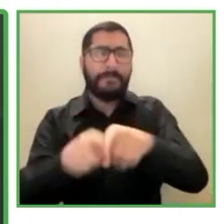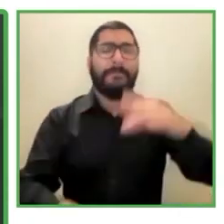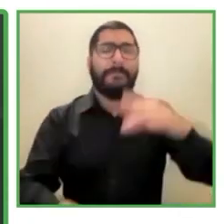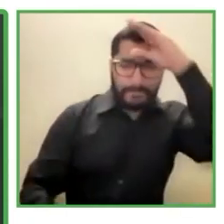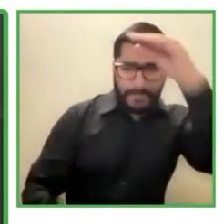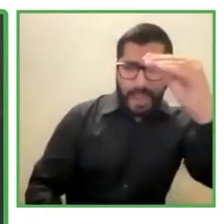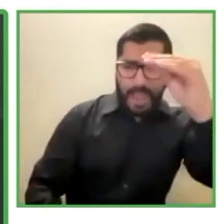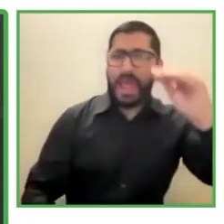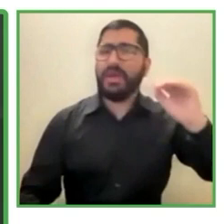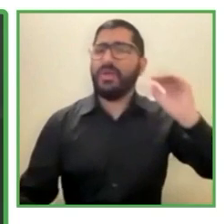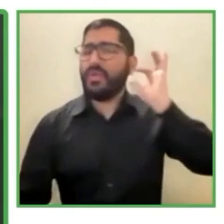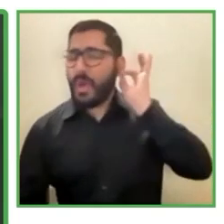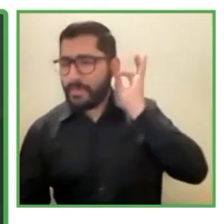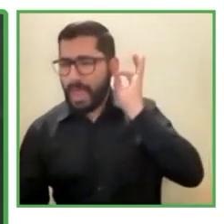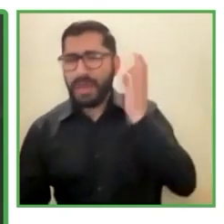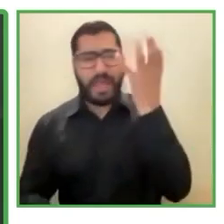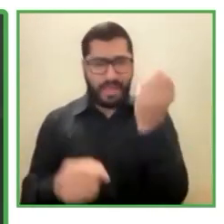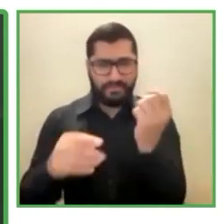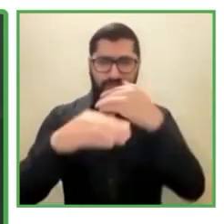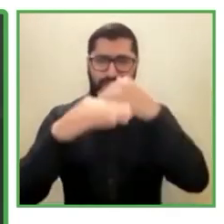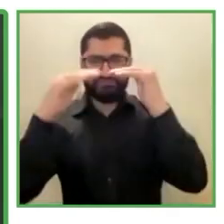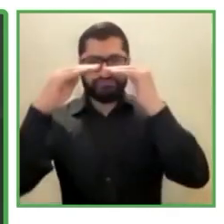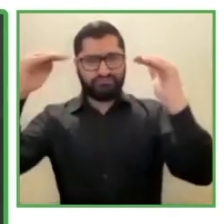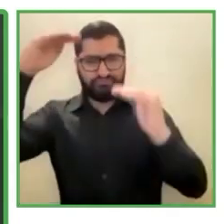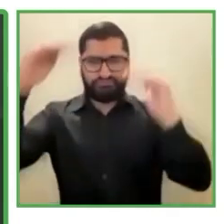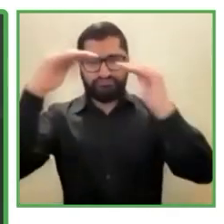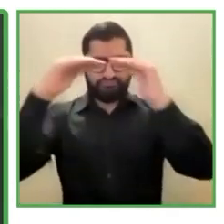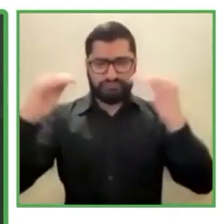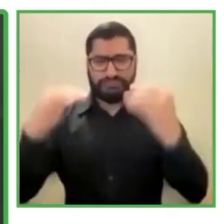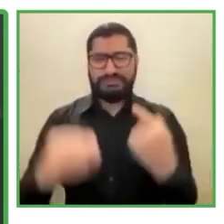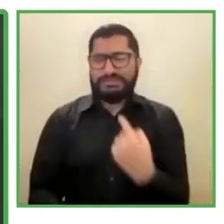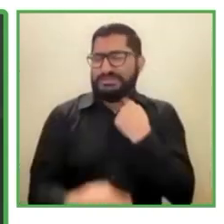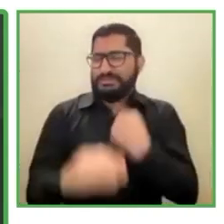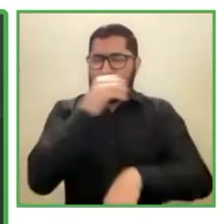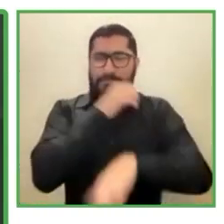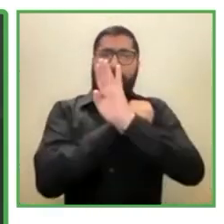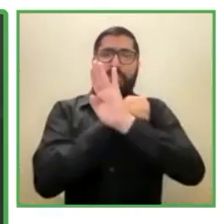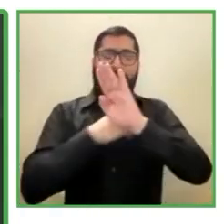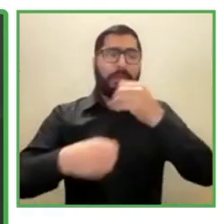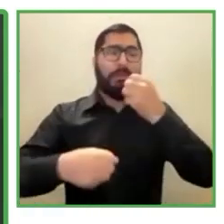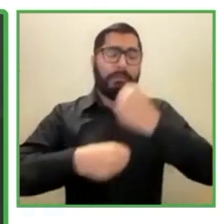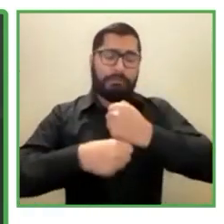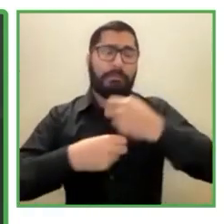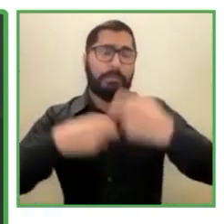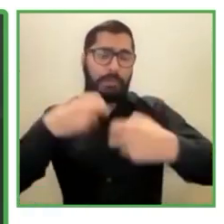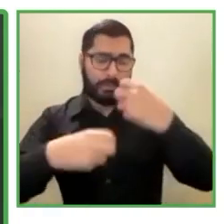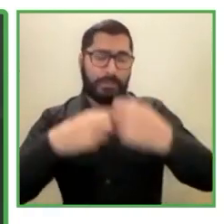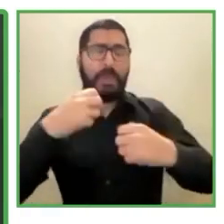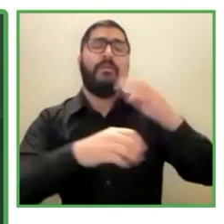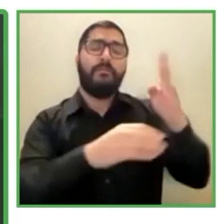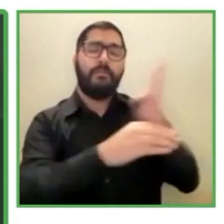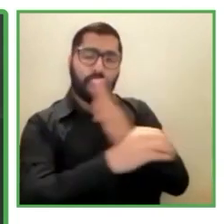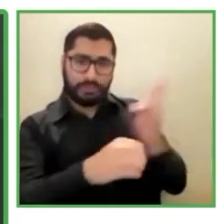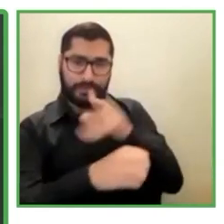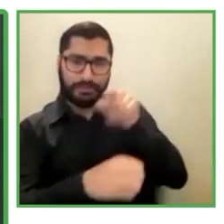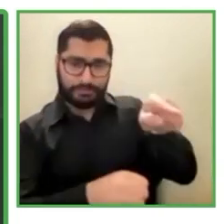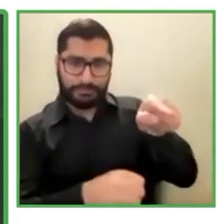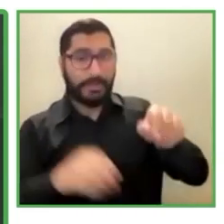the consequences and opportunities given by the 4.0 industrial revolution, this higher